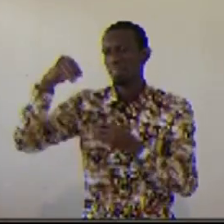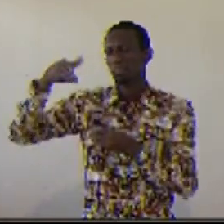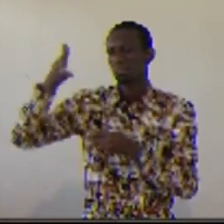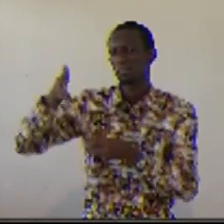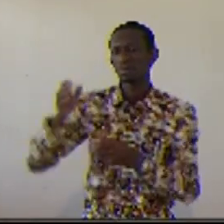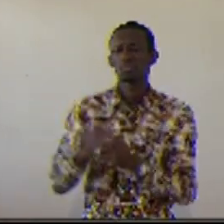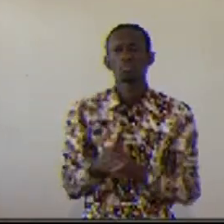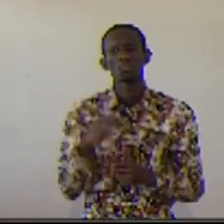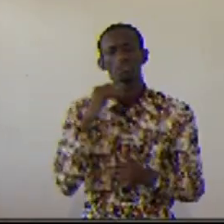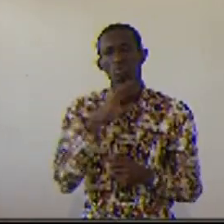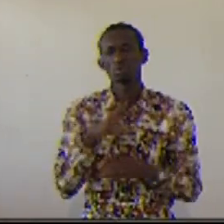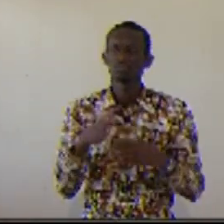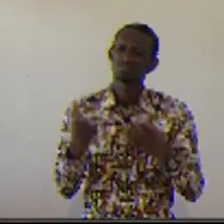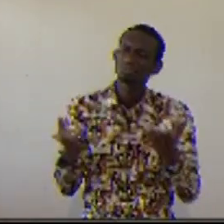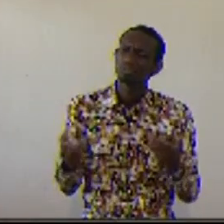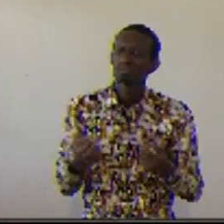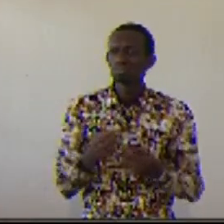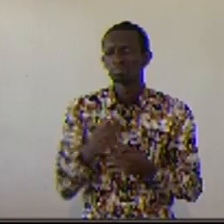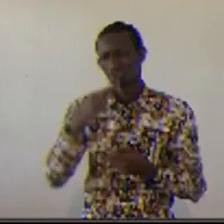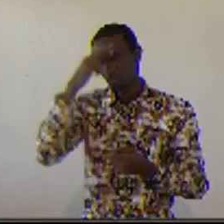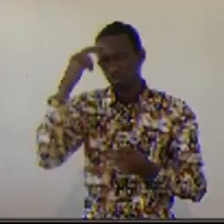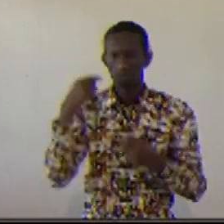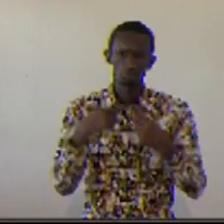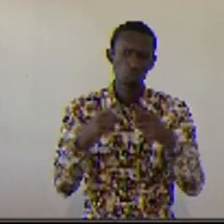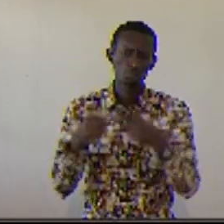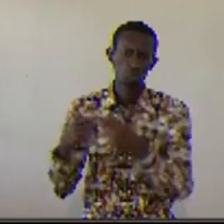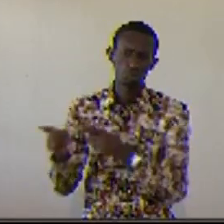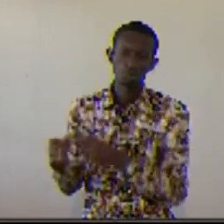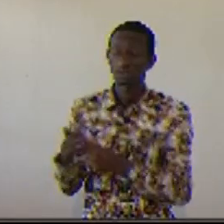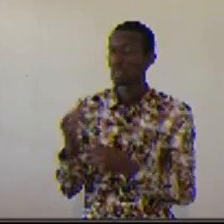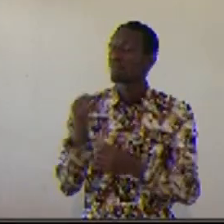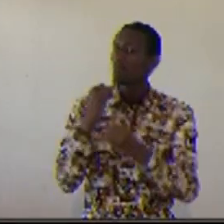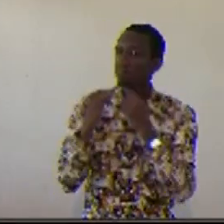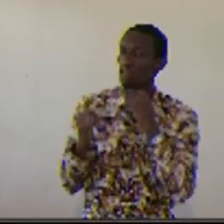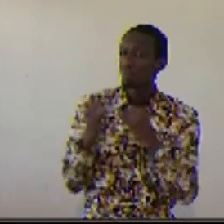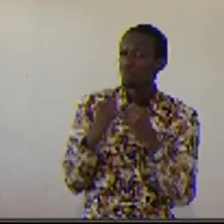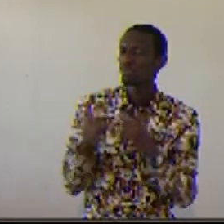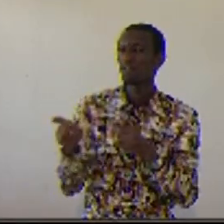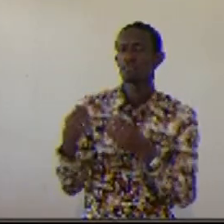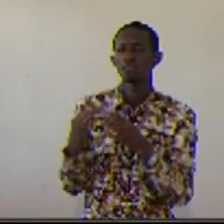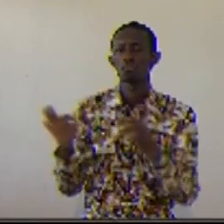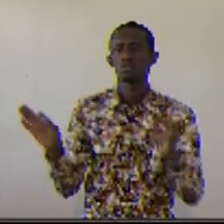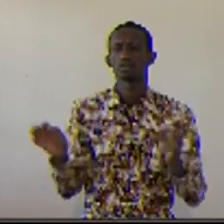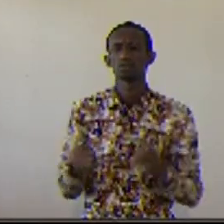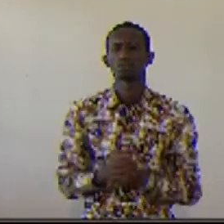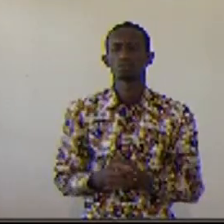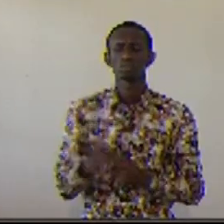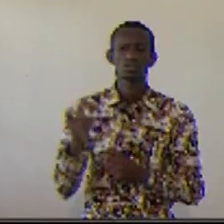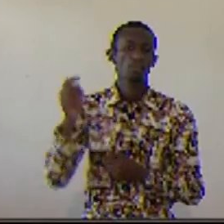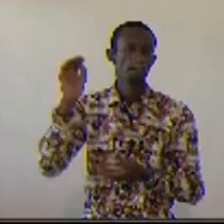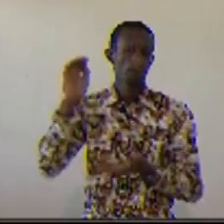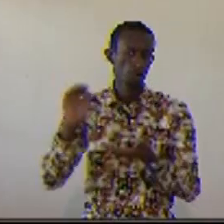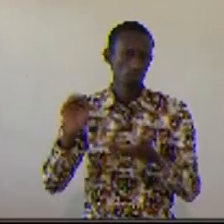delay the formation of those free, they reduce those